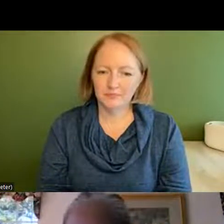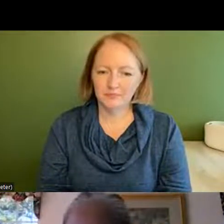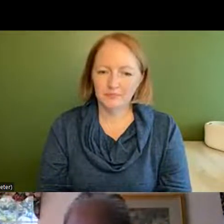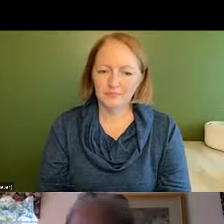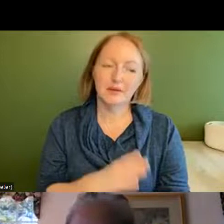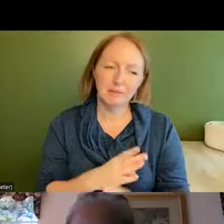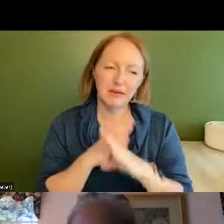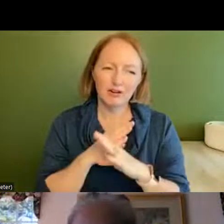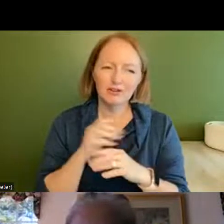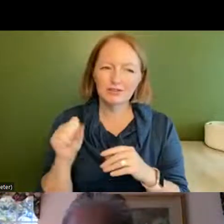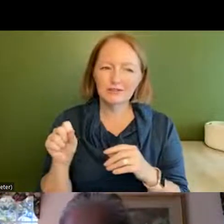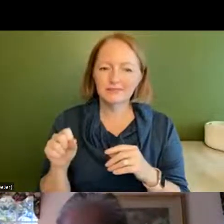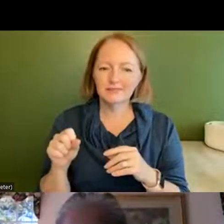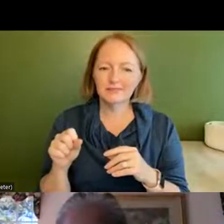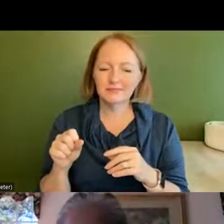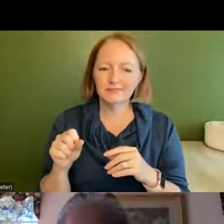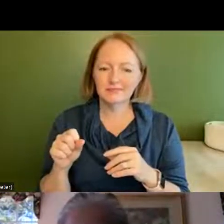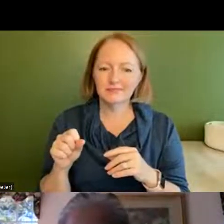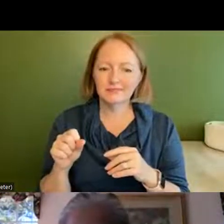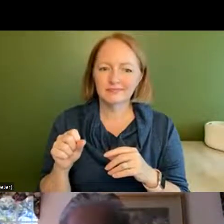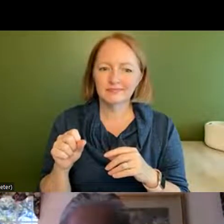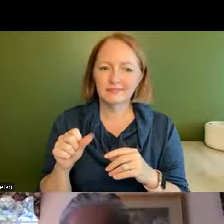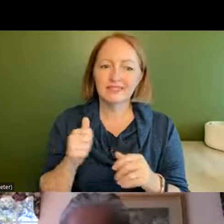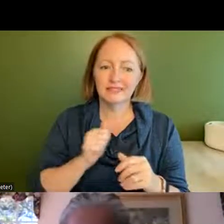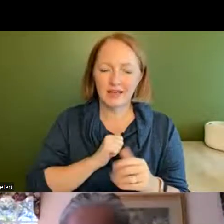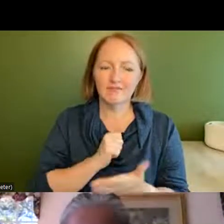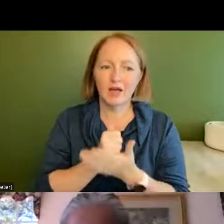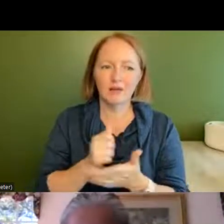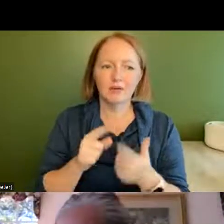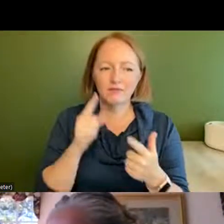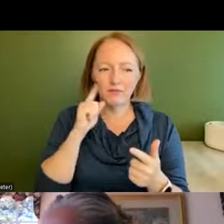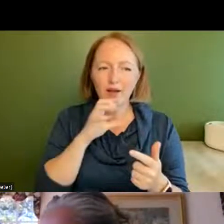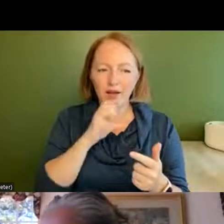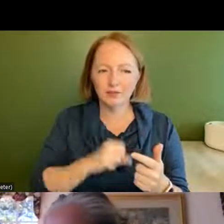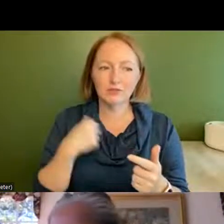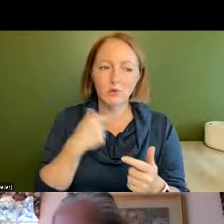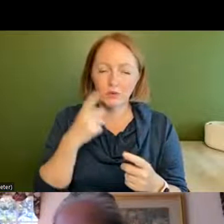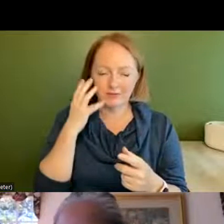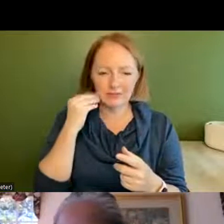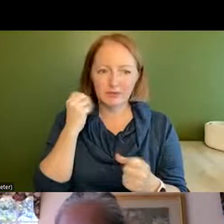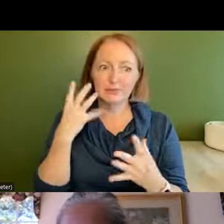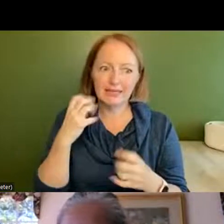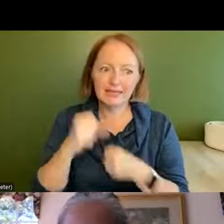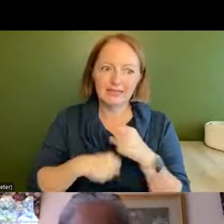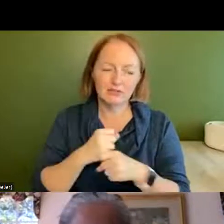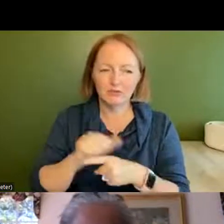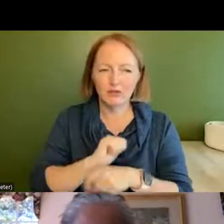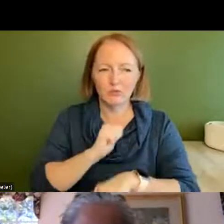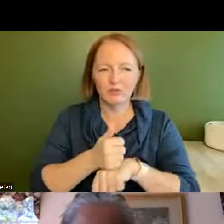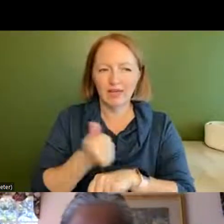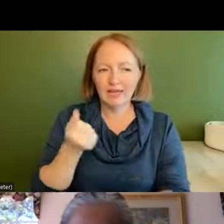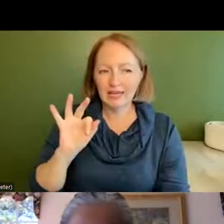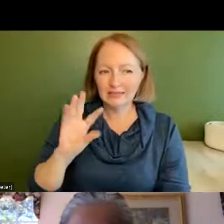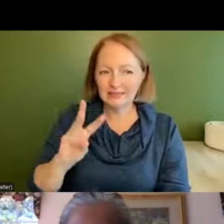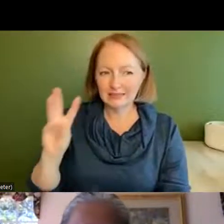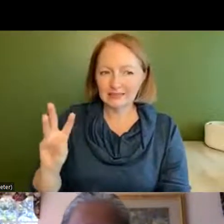barriers, so Self-Help for the Elderly has experience providing many years of training. We were founded in